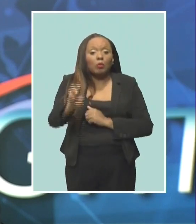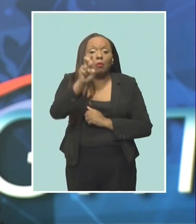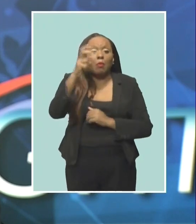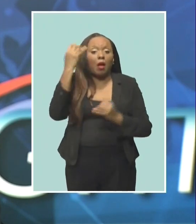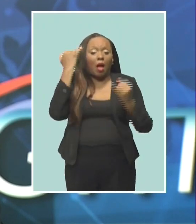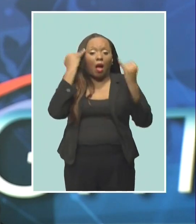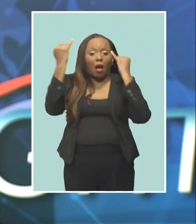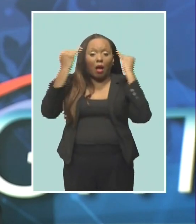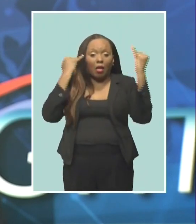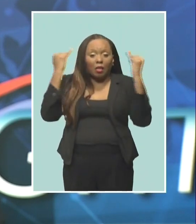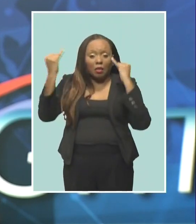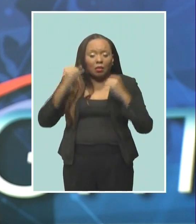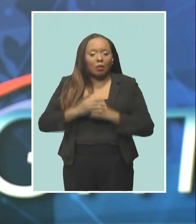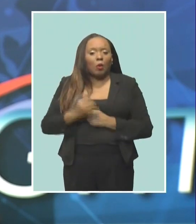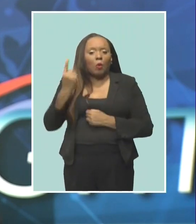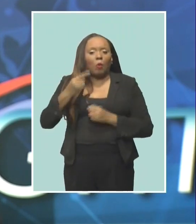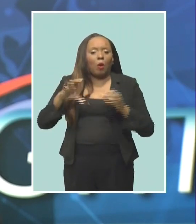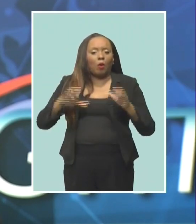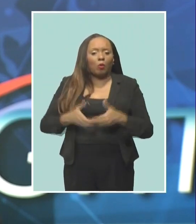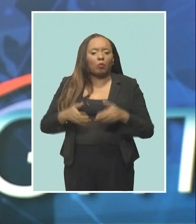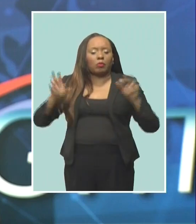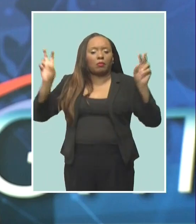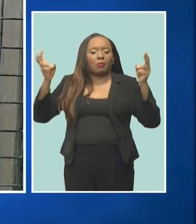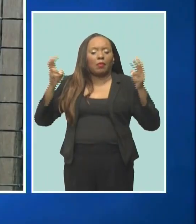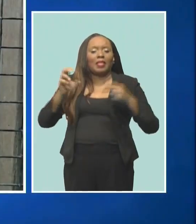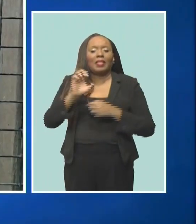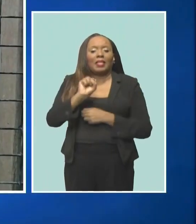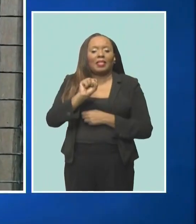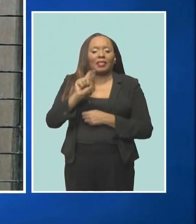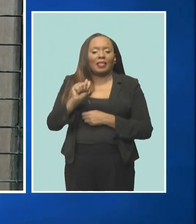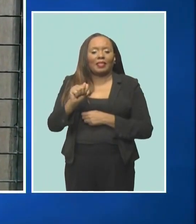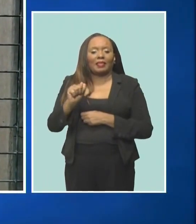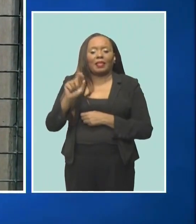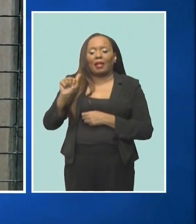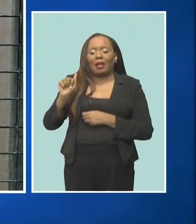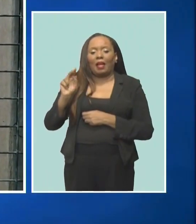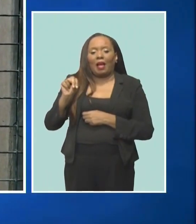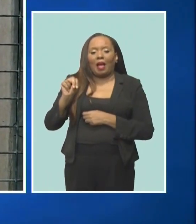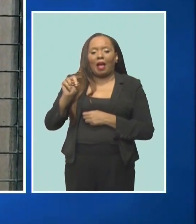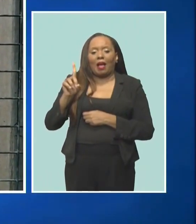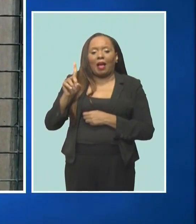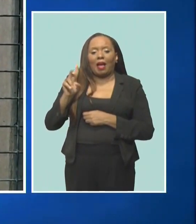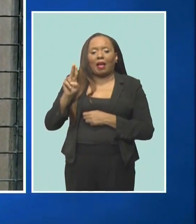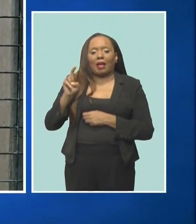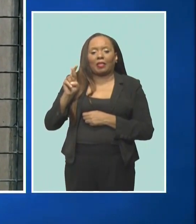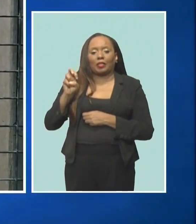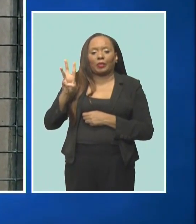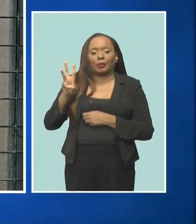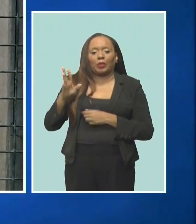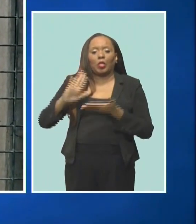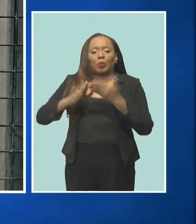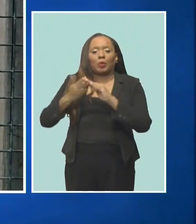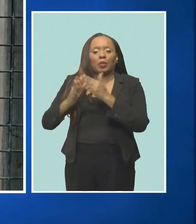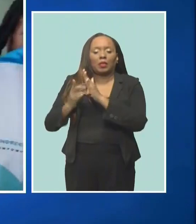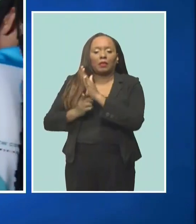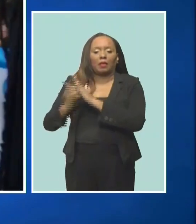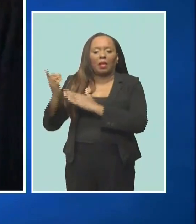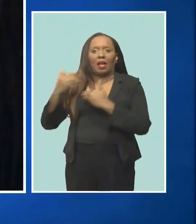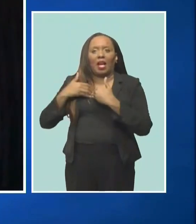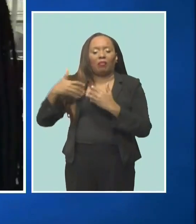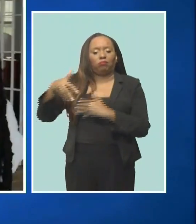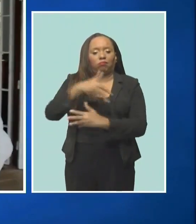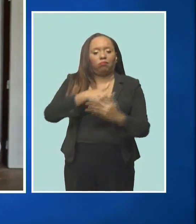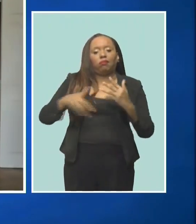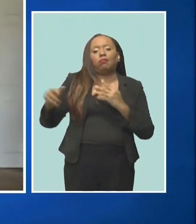tourism-based initiatives in their area. One such group, the St. Andrew Community Development Commission, hosted a mix and mingle event on